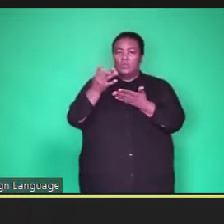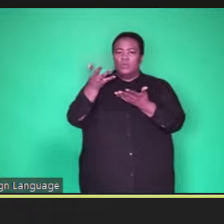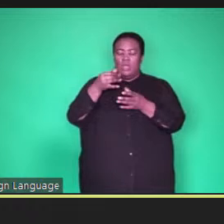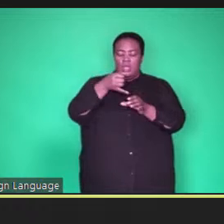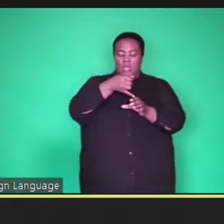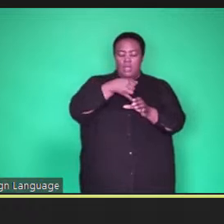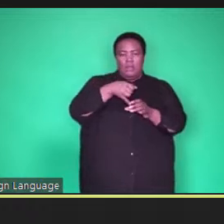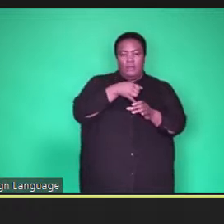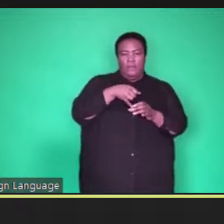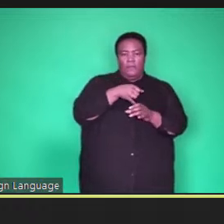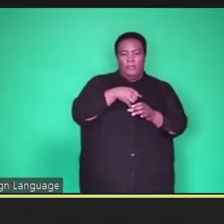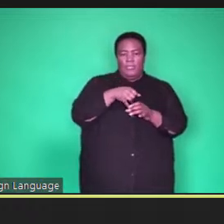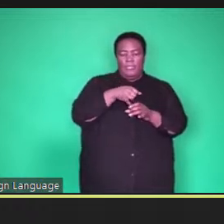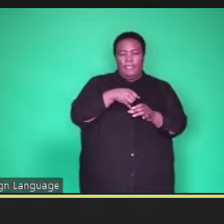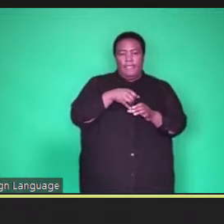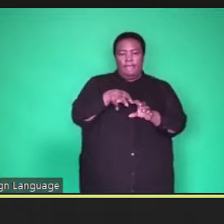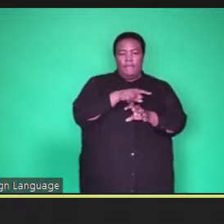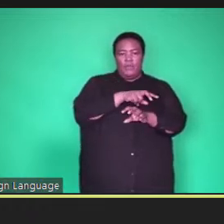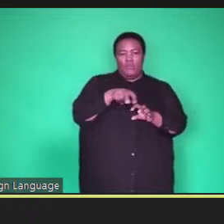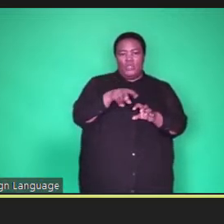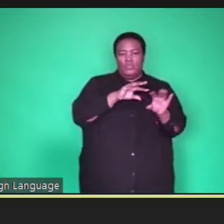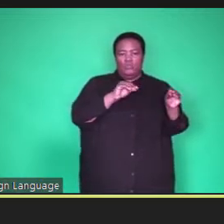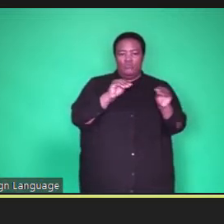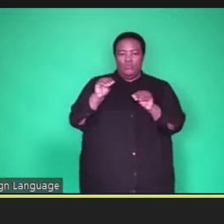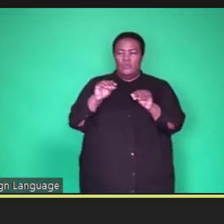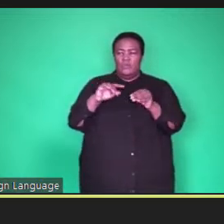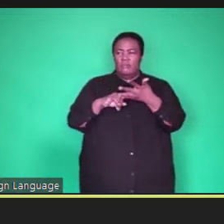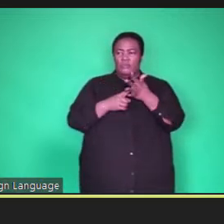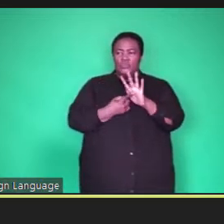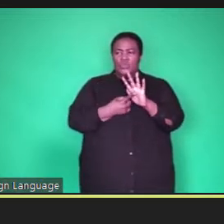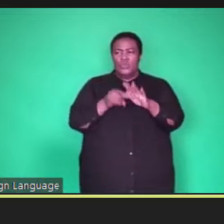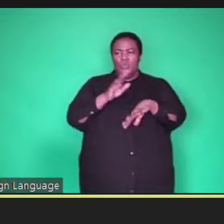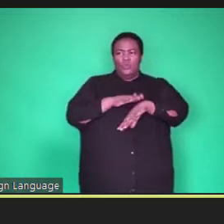move. Now I just want to show you a couple more of the dynamics.